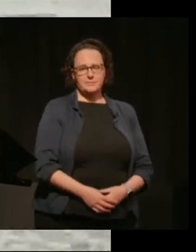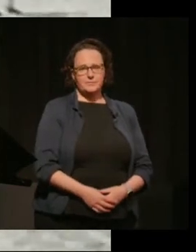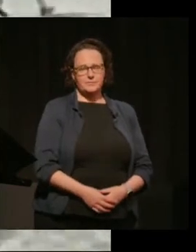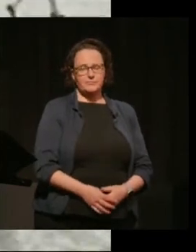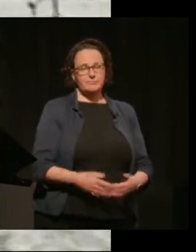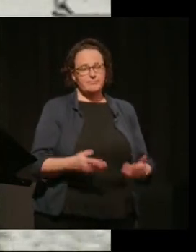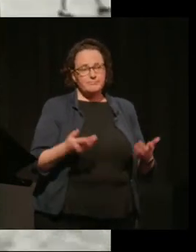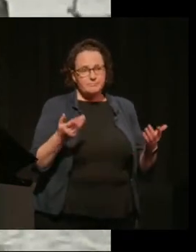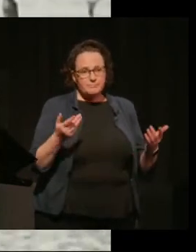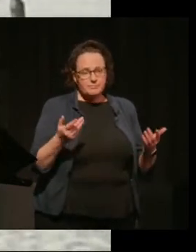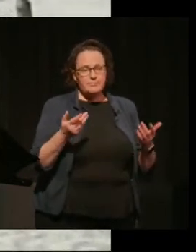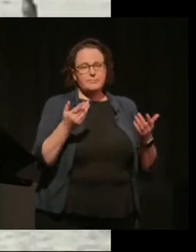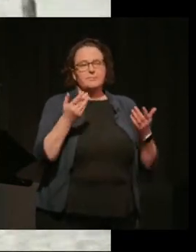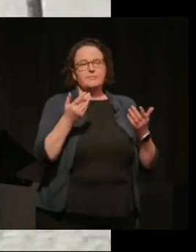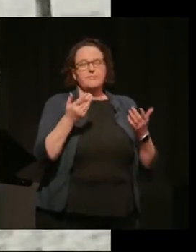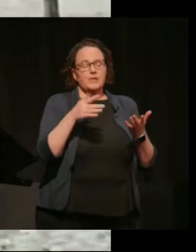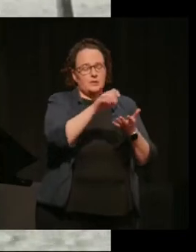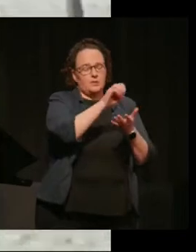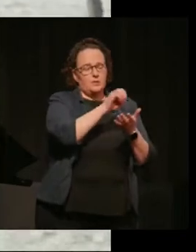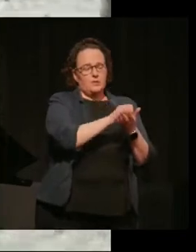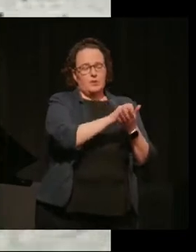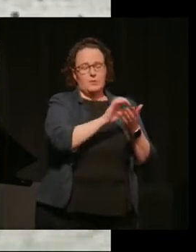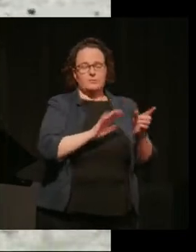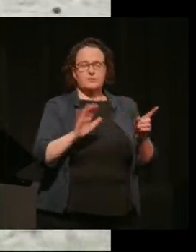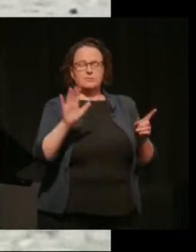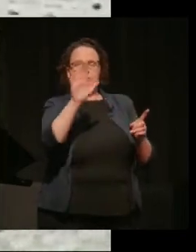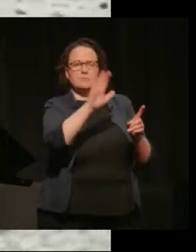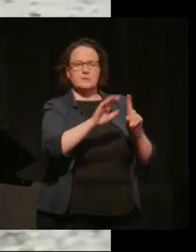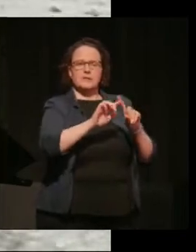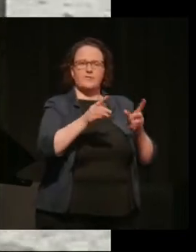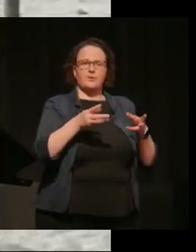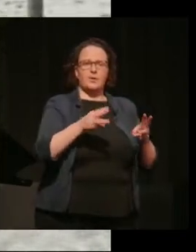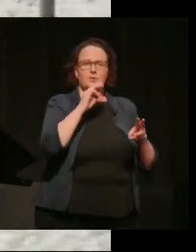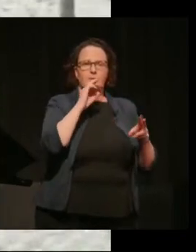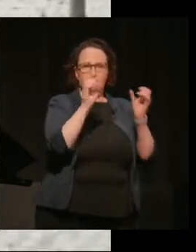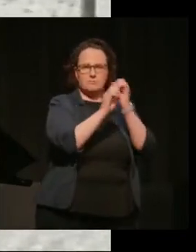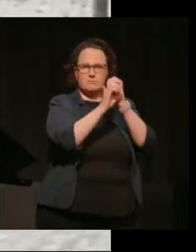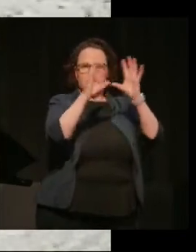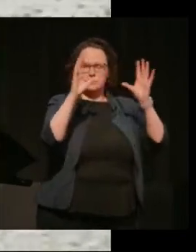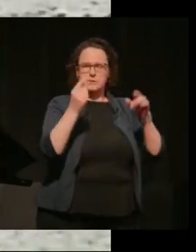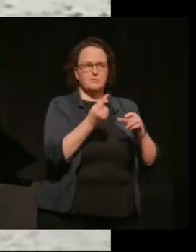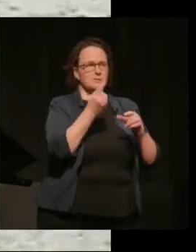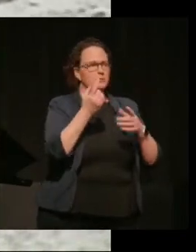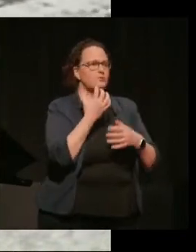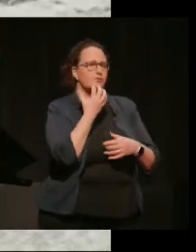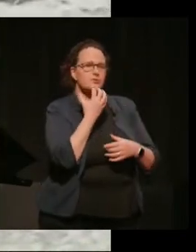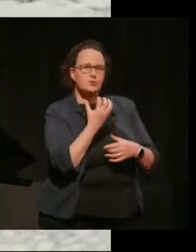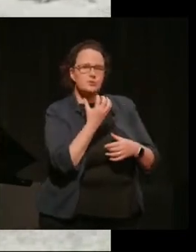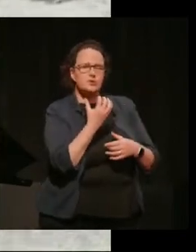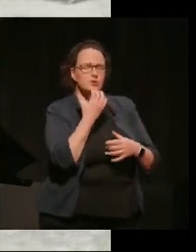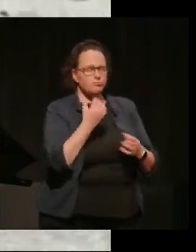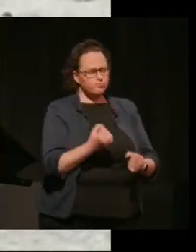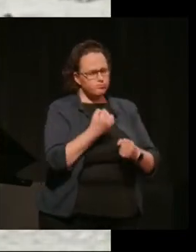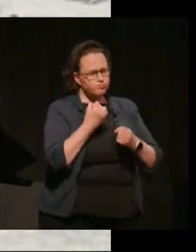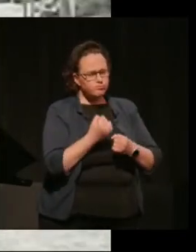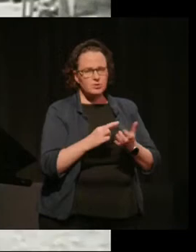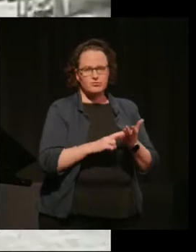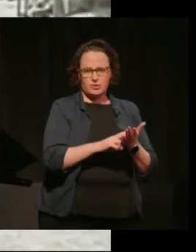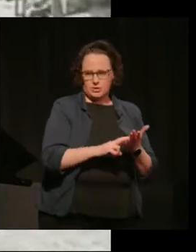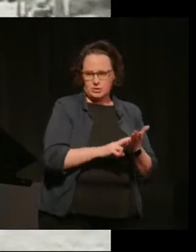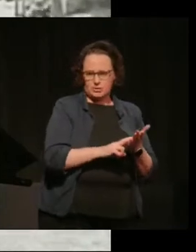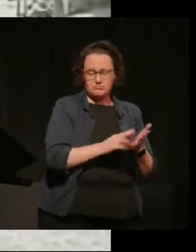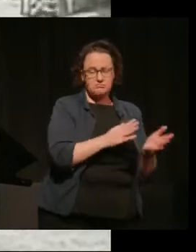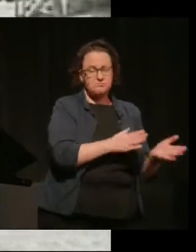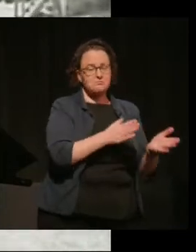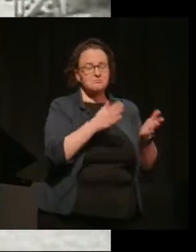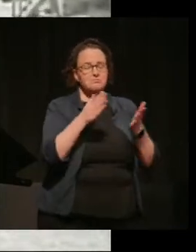So, across Europe, there were many different ways of being Jewish. There were Jewish people who were deeply religious,